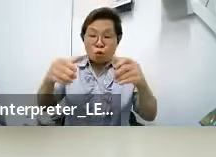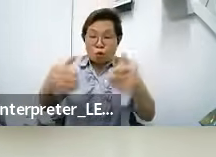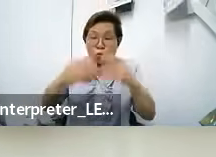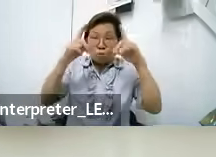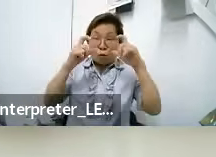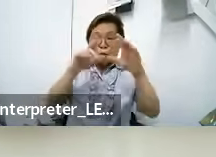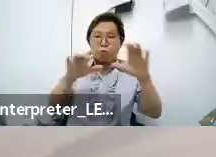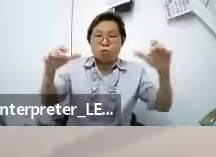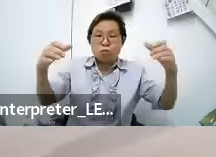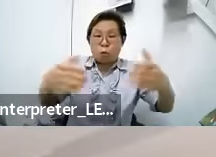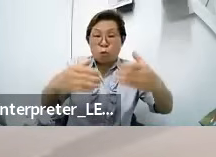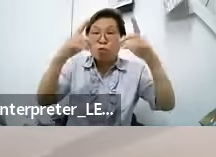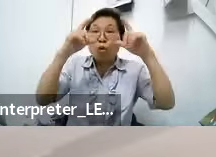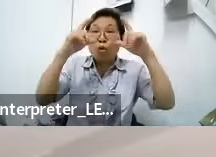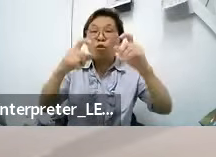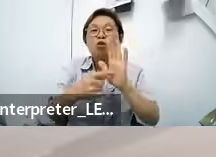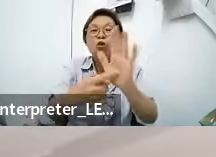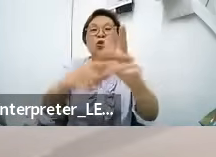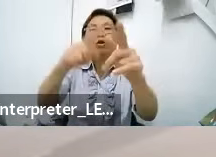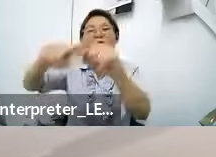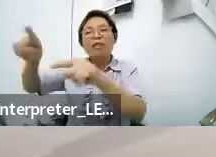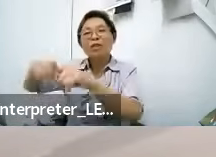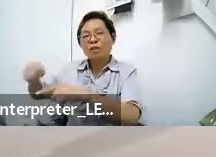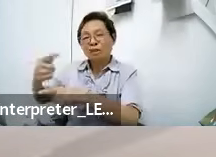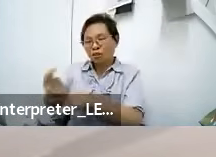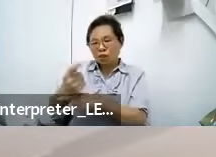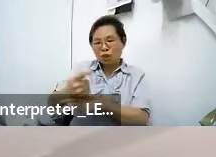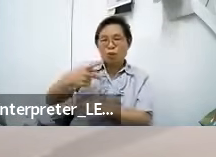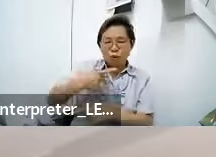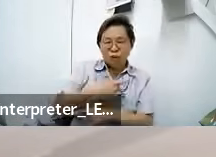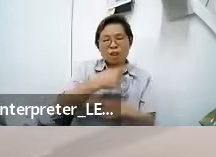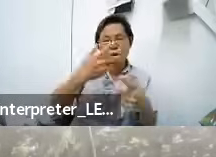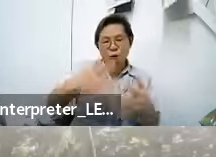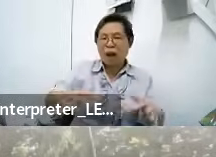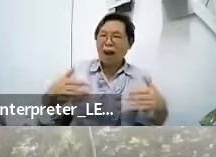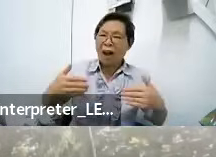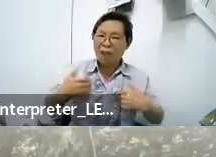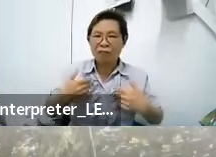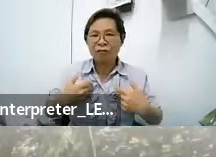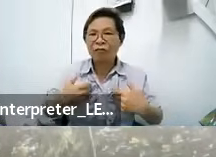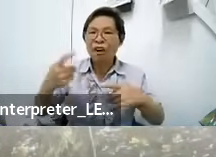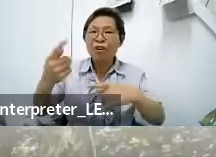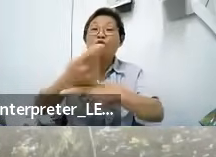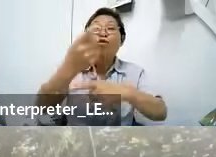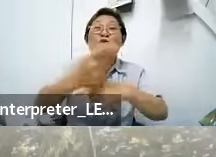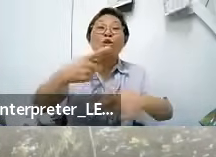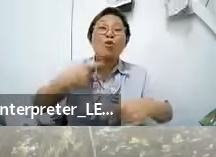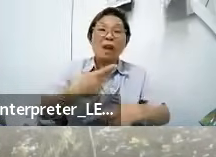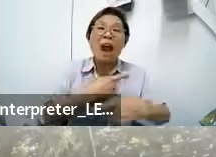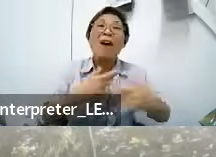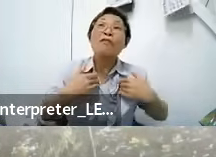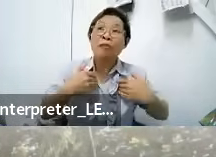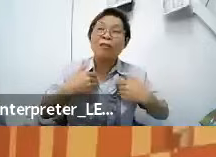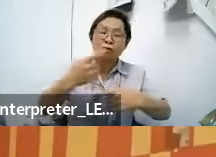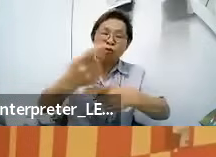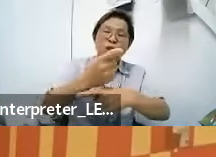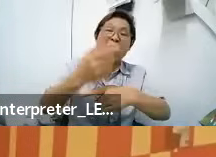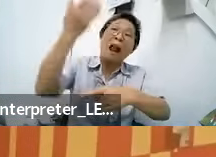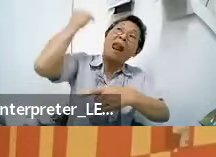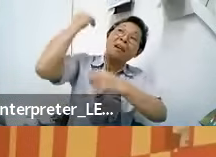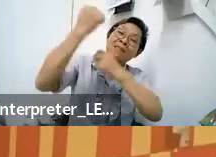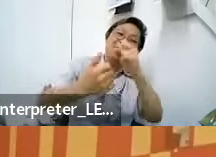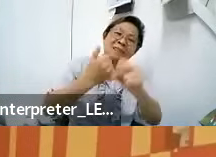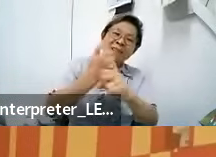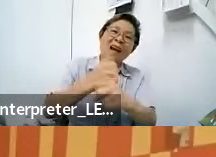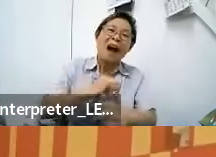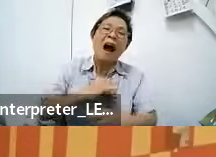that show different series of training that we have conducted over last year. And with that, I would